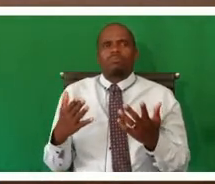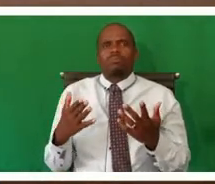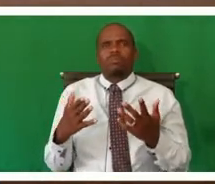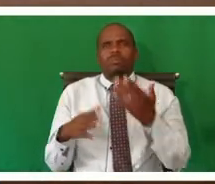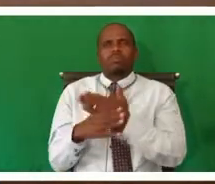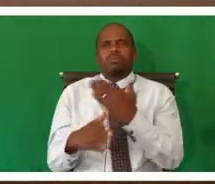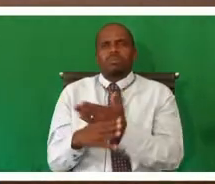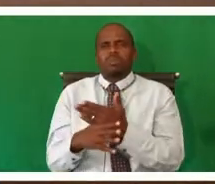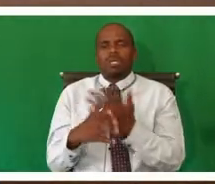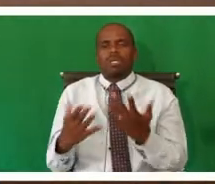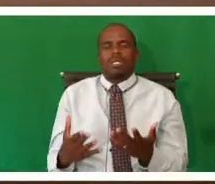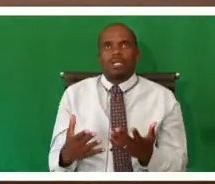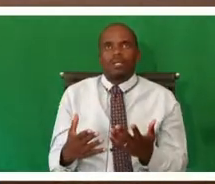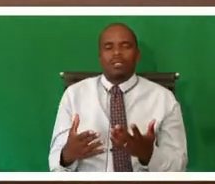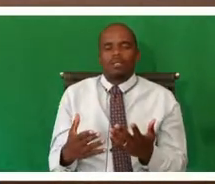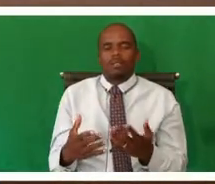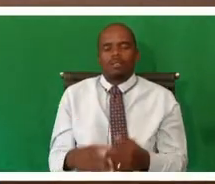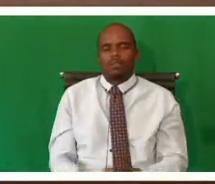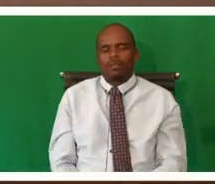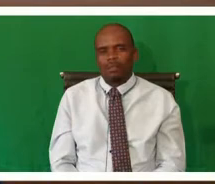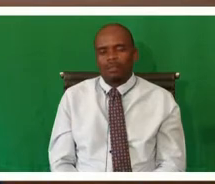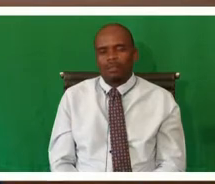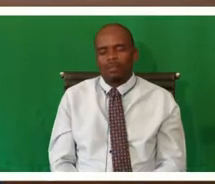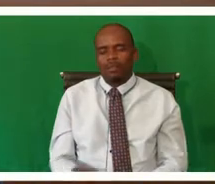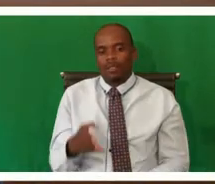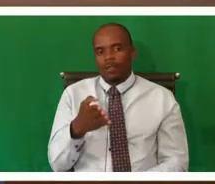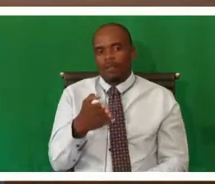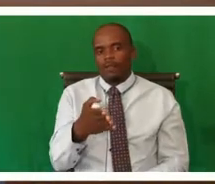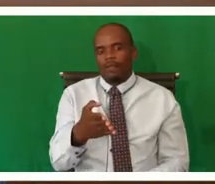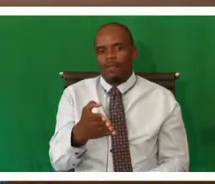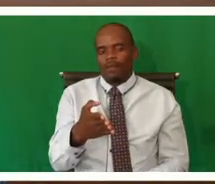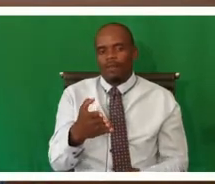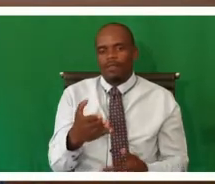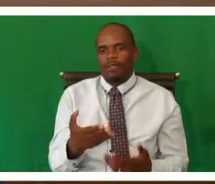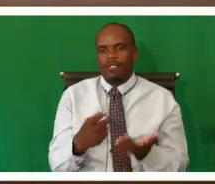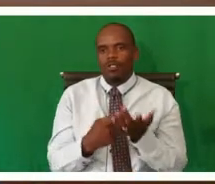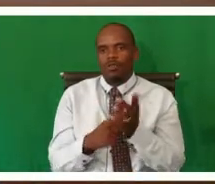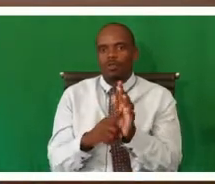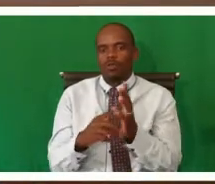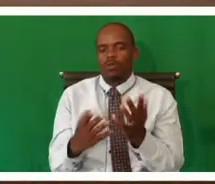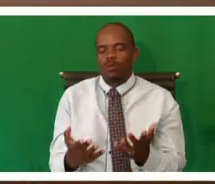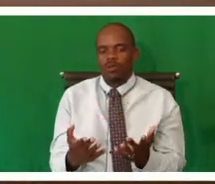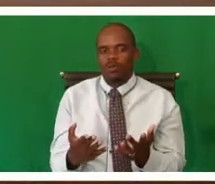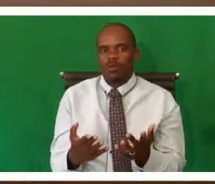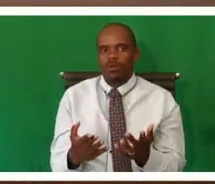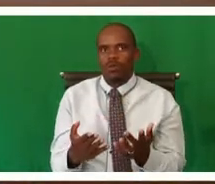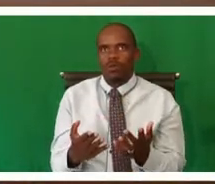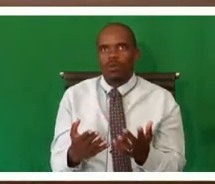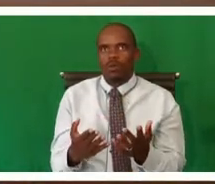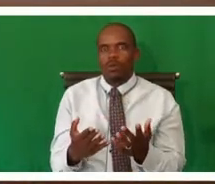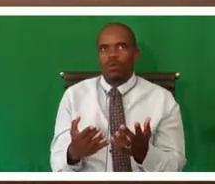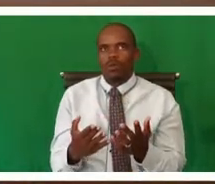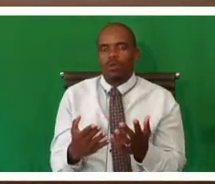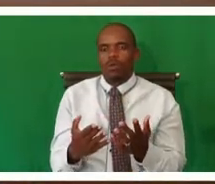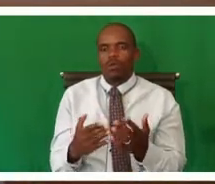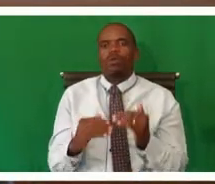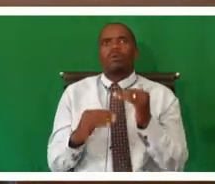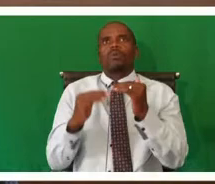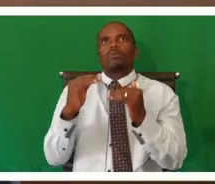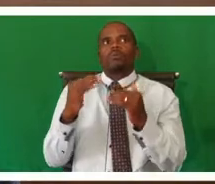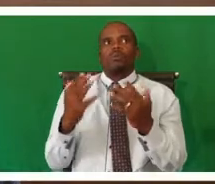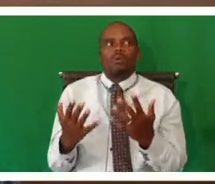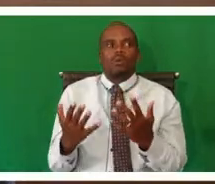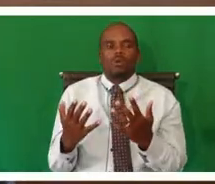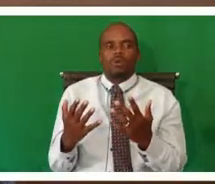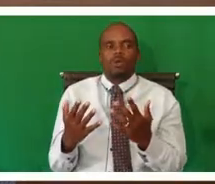start immediately, not later than June. Batho ba rona metsedi ba